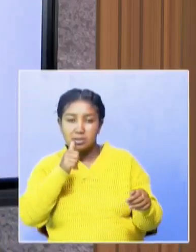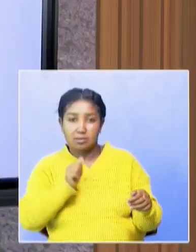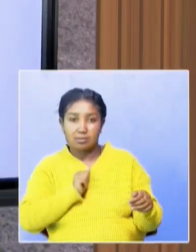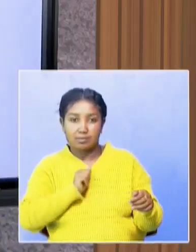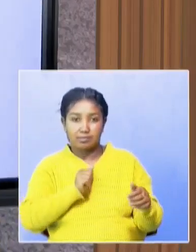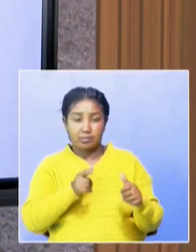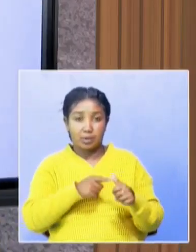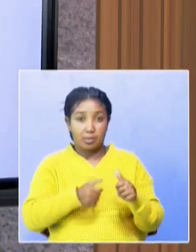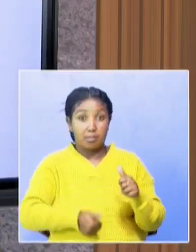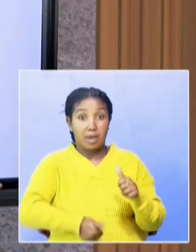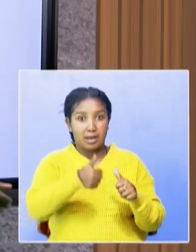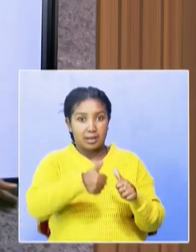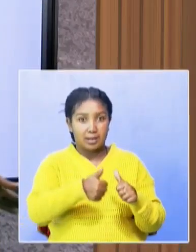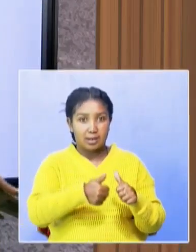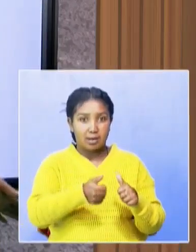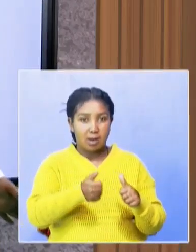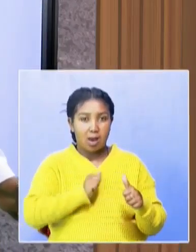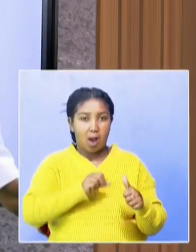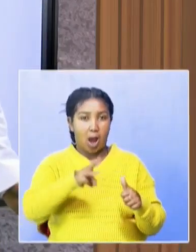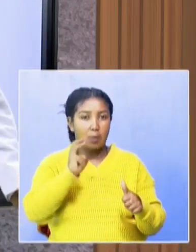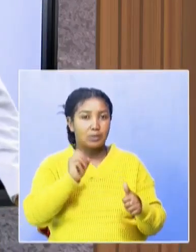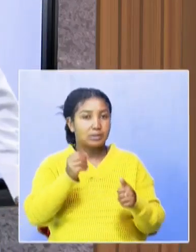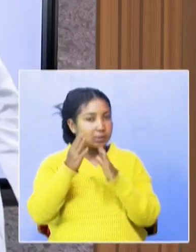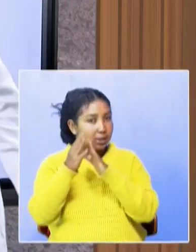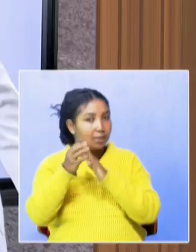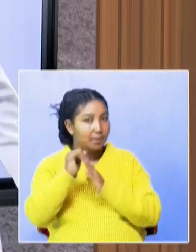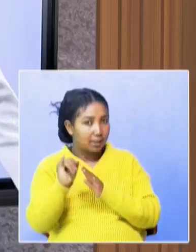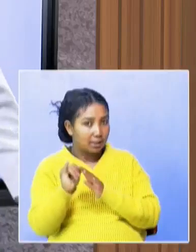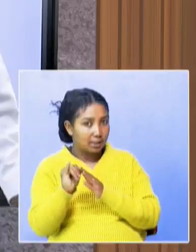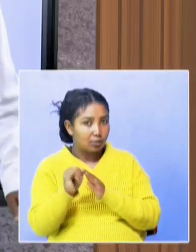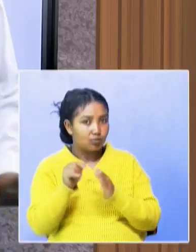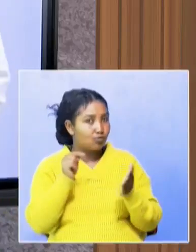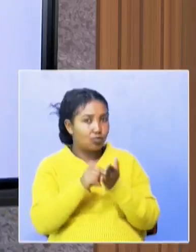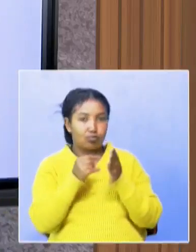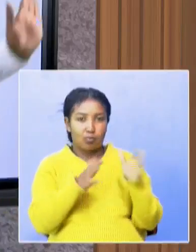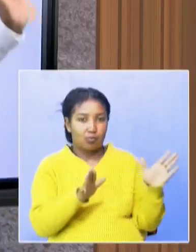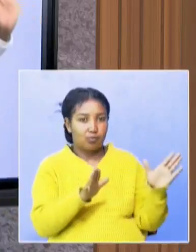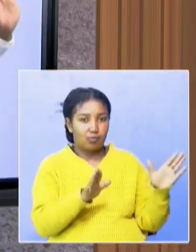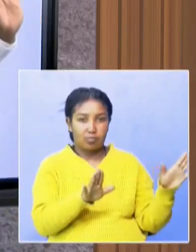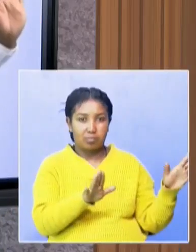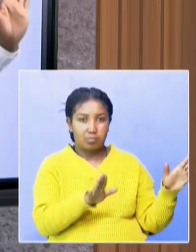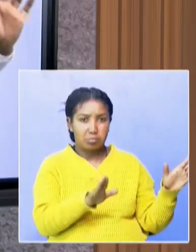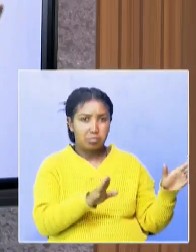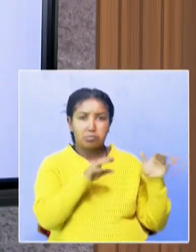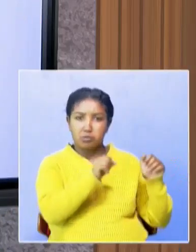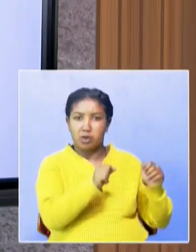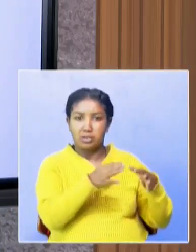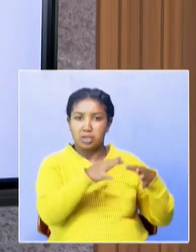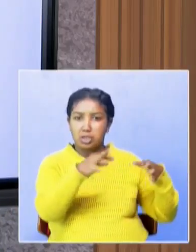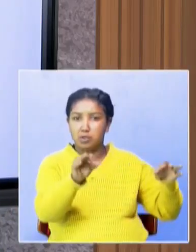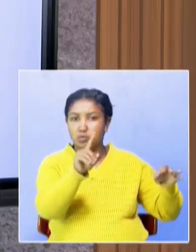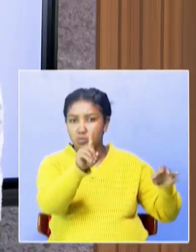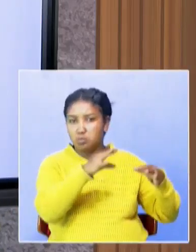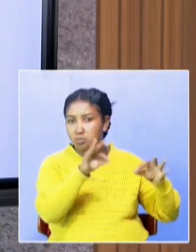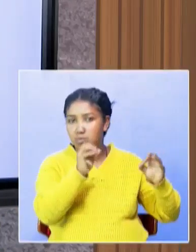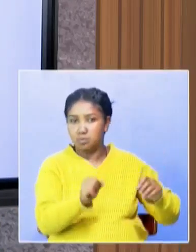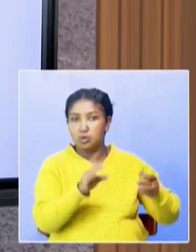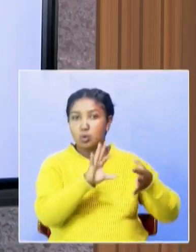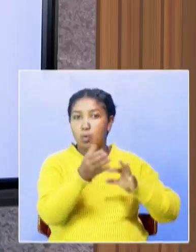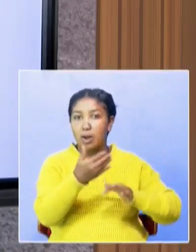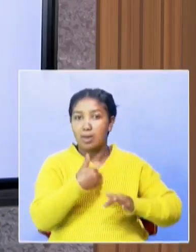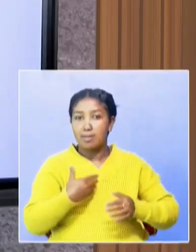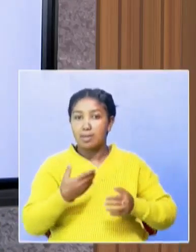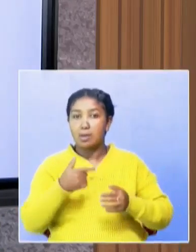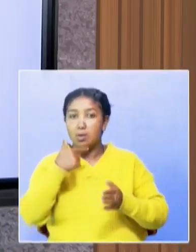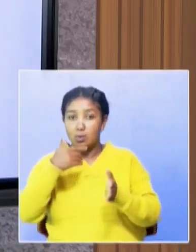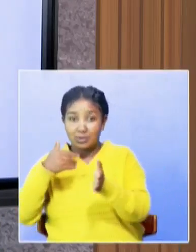start from main clause. Here, I was sleeping. Full stop. It's possible. This can be a sentence. But when